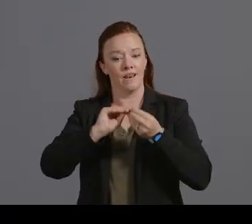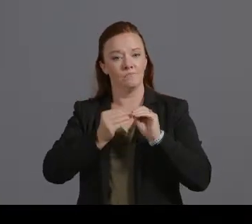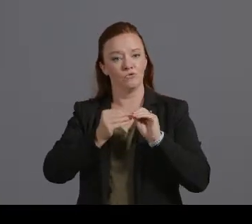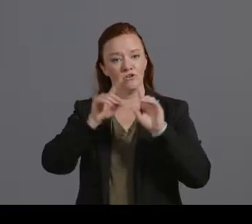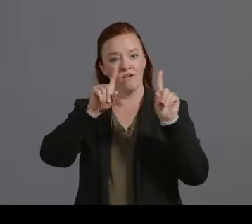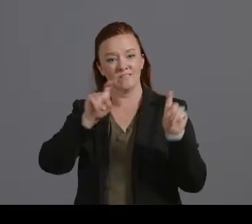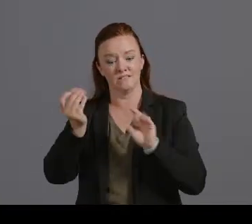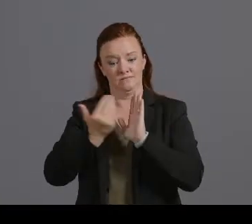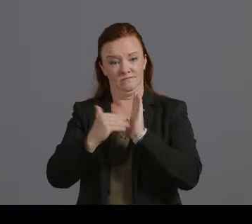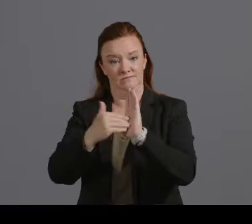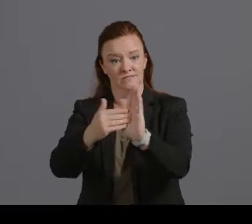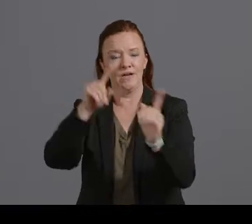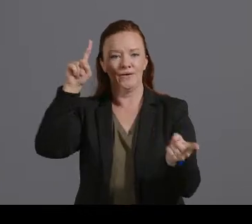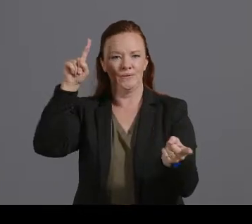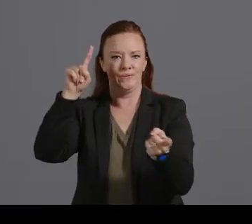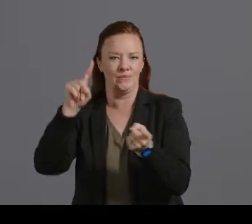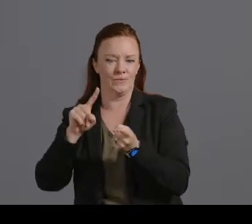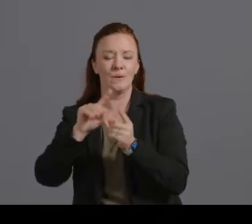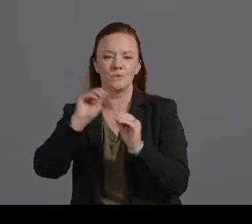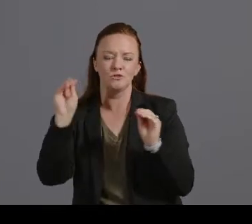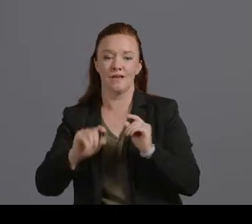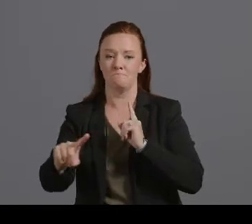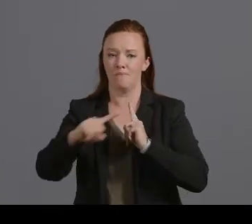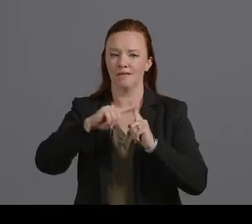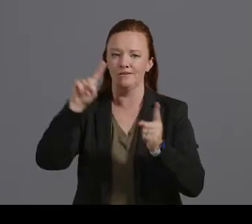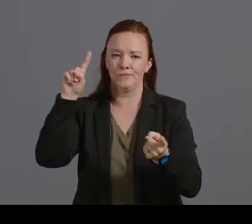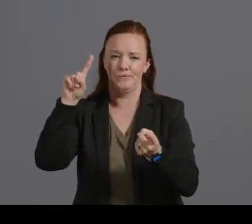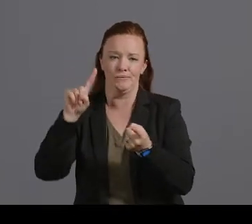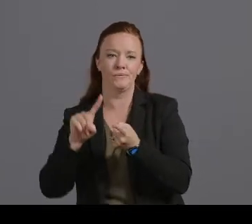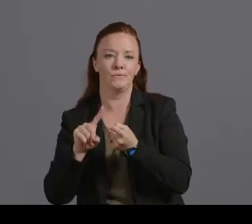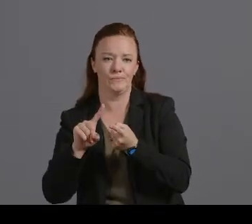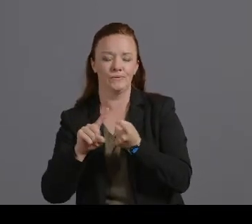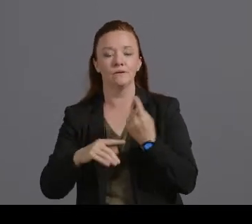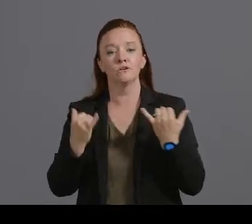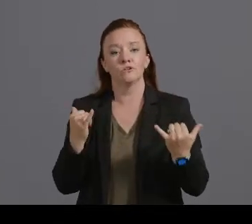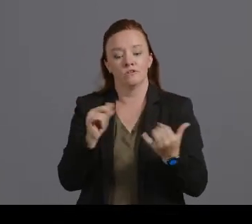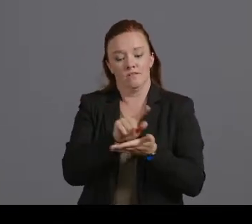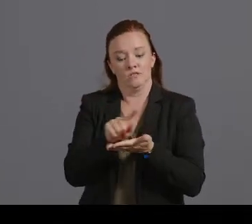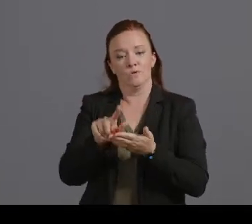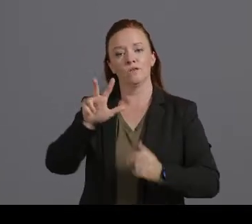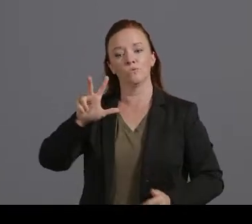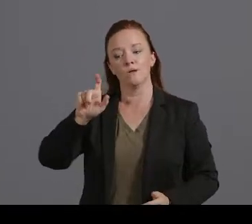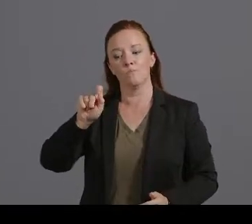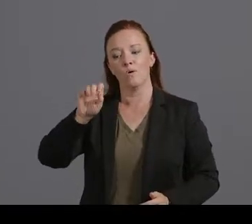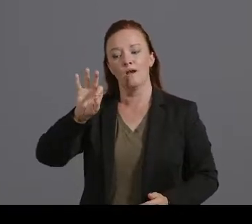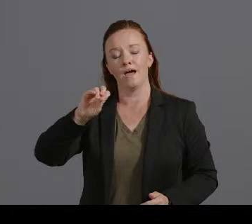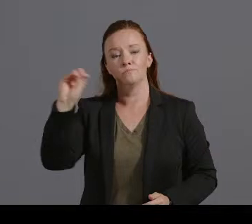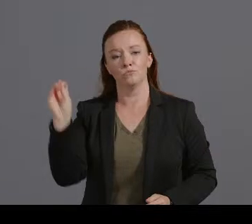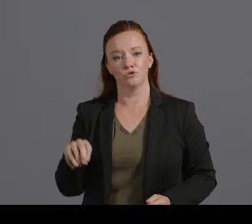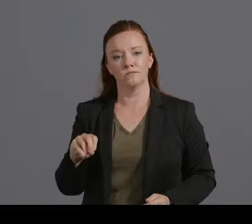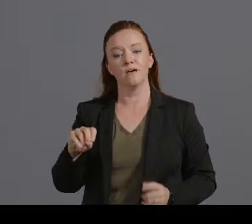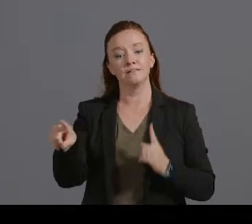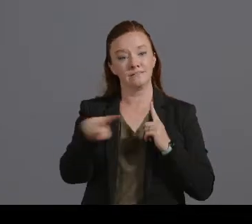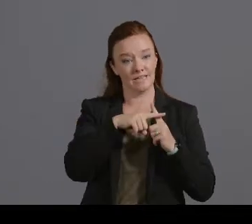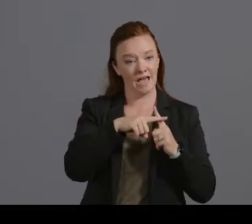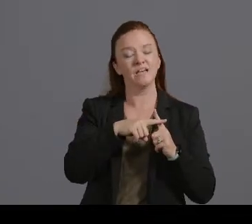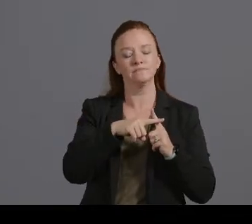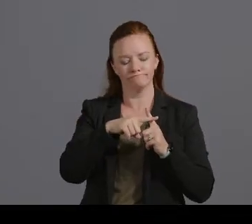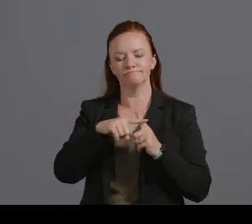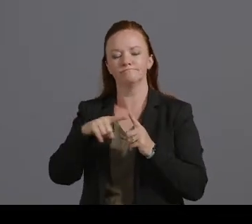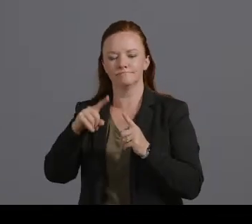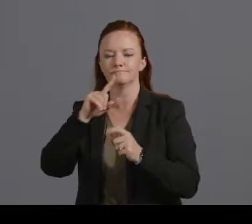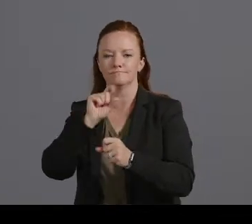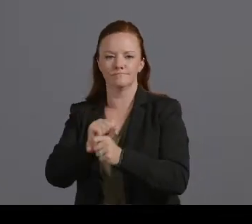in our percent positivity, with this week currently at 3.9%, indicating that our community transmission